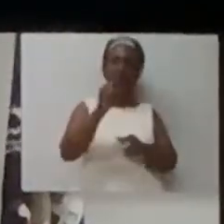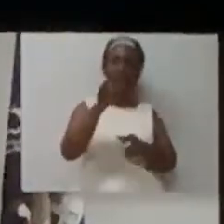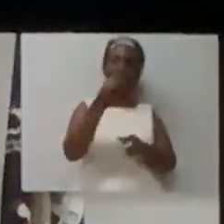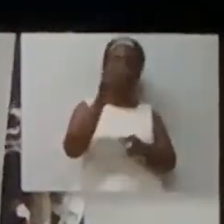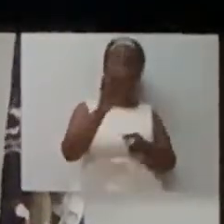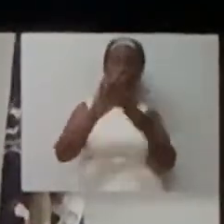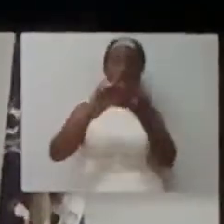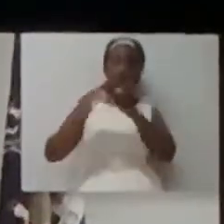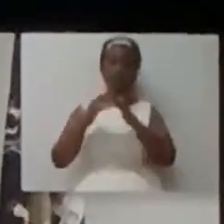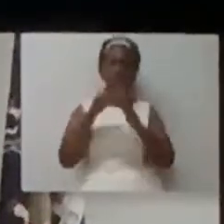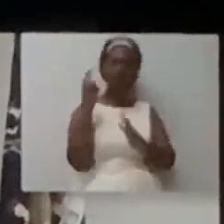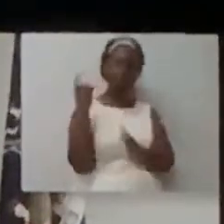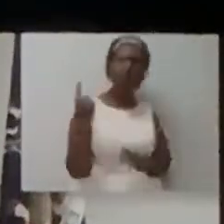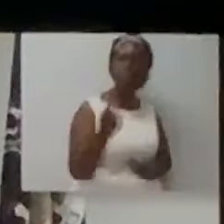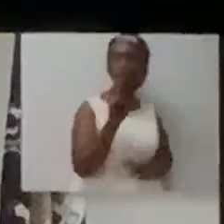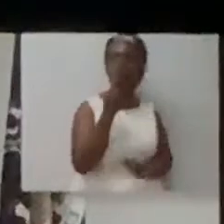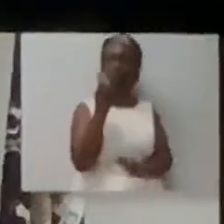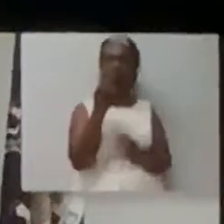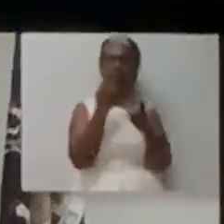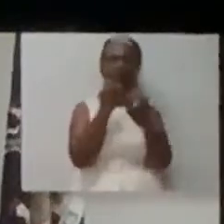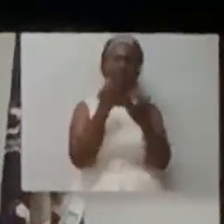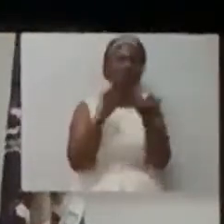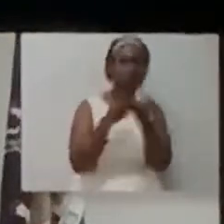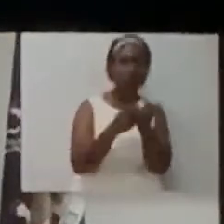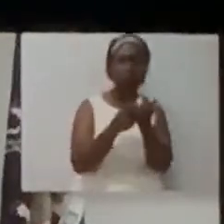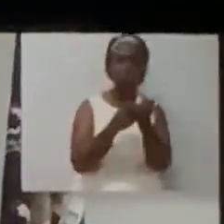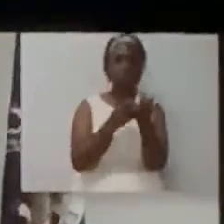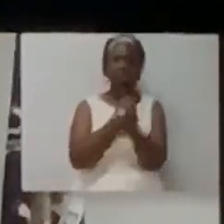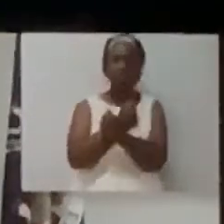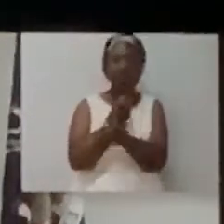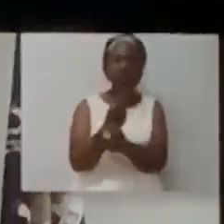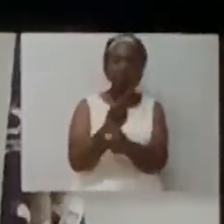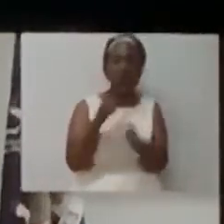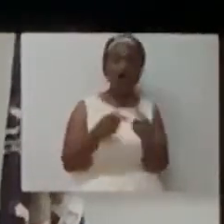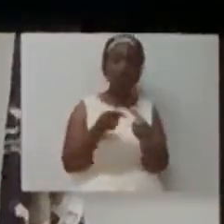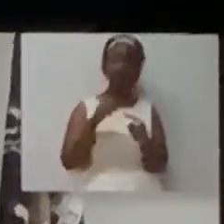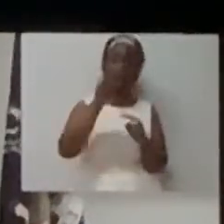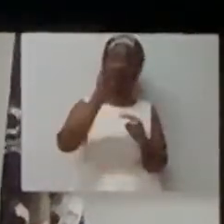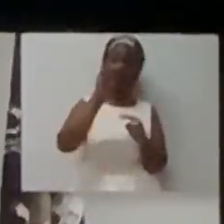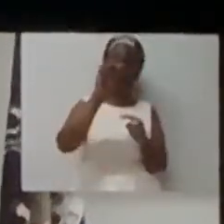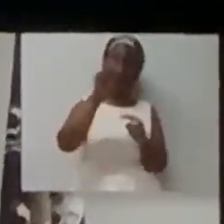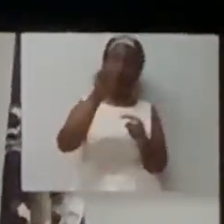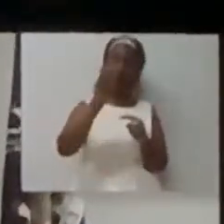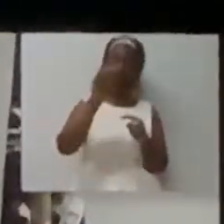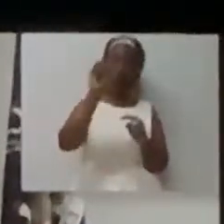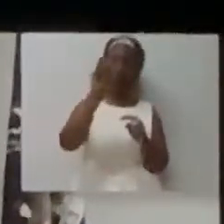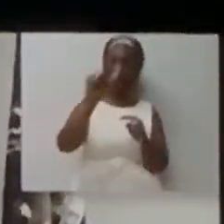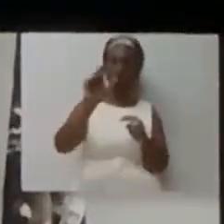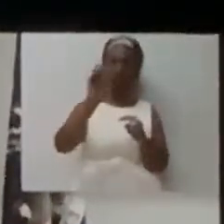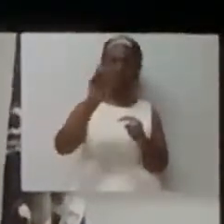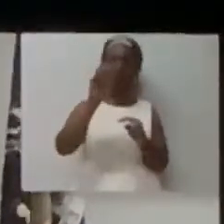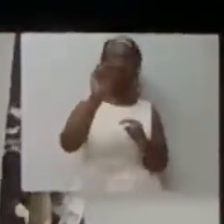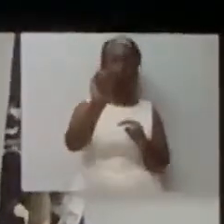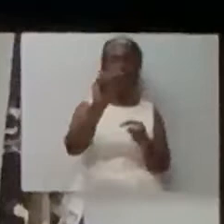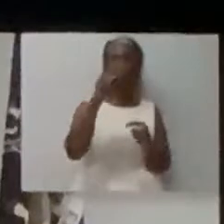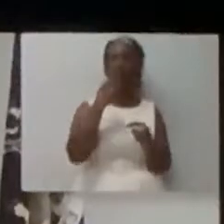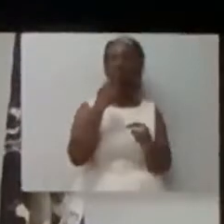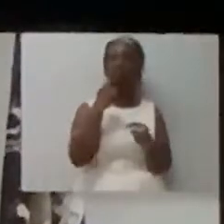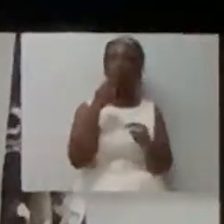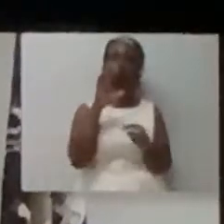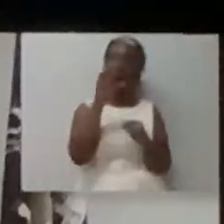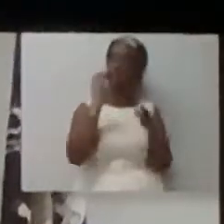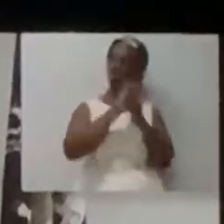will always love and support you. I wish you success. As legendary Bulldog Mike Nolan would have told you, no excuses, do the